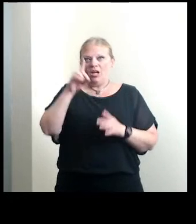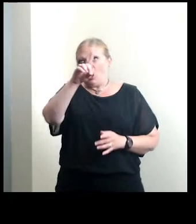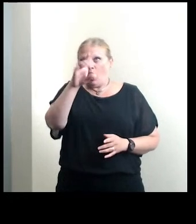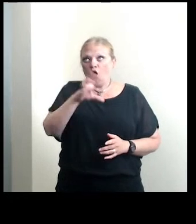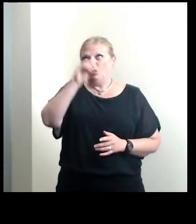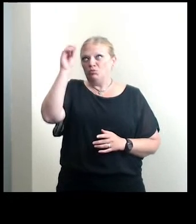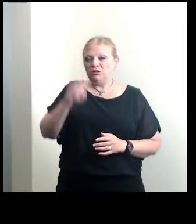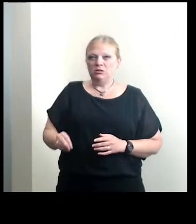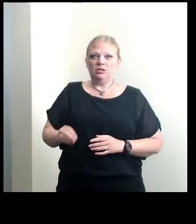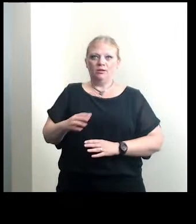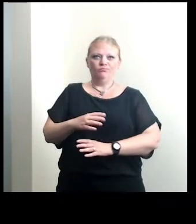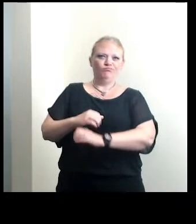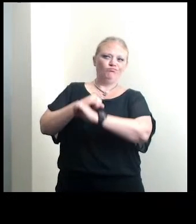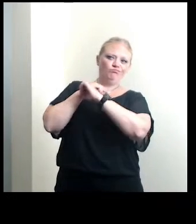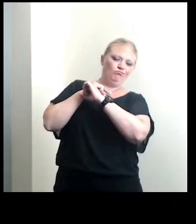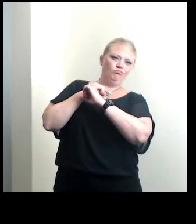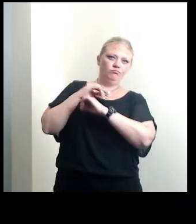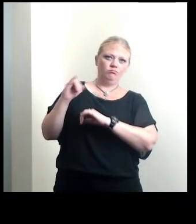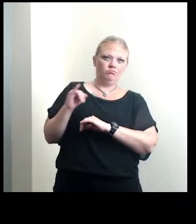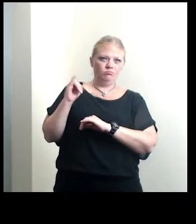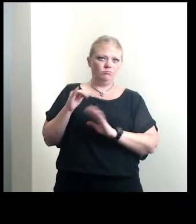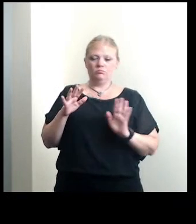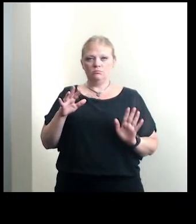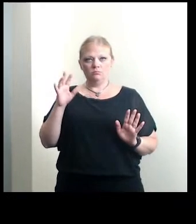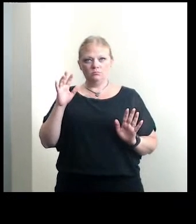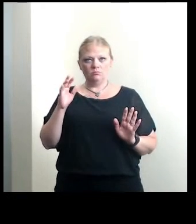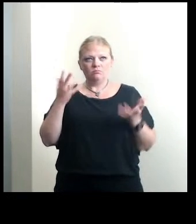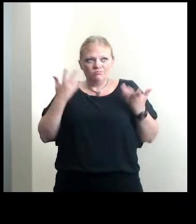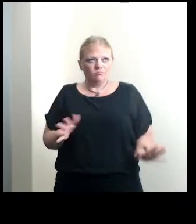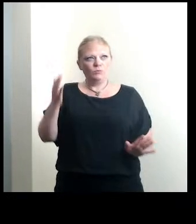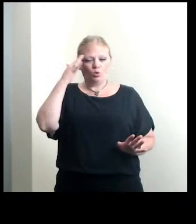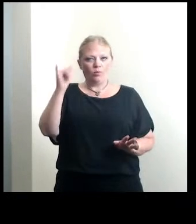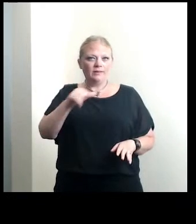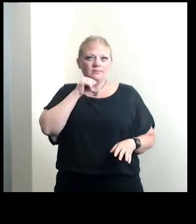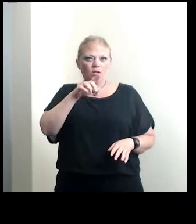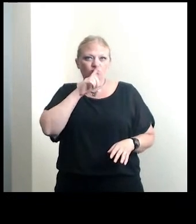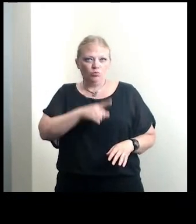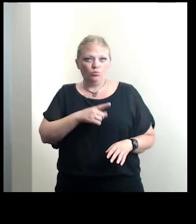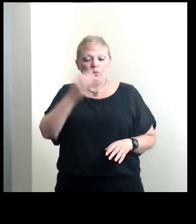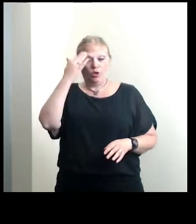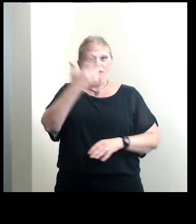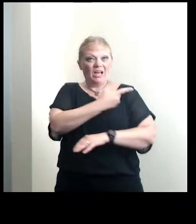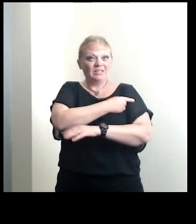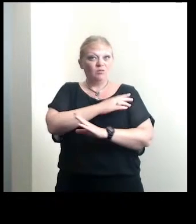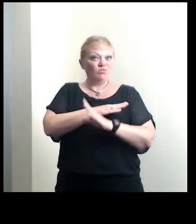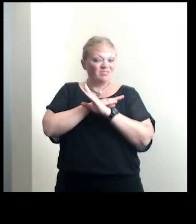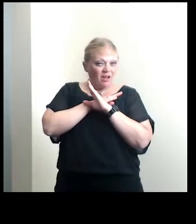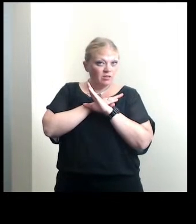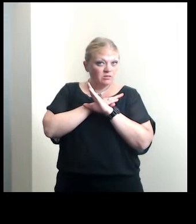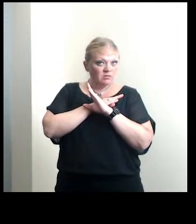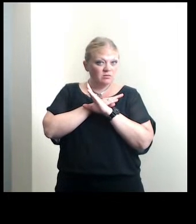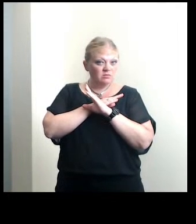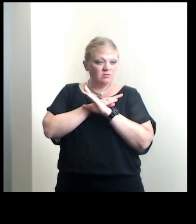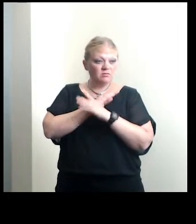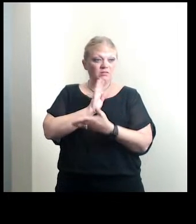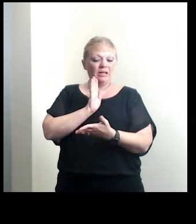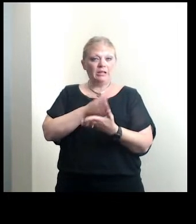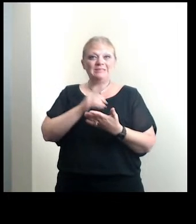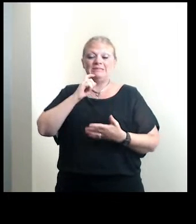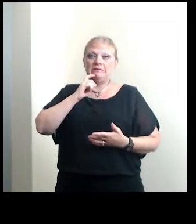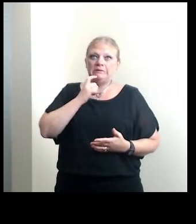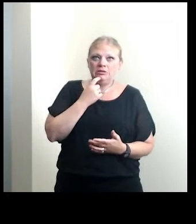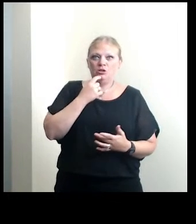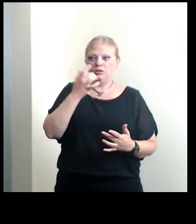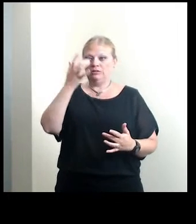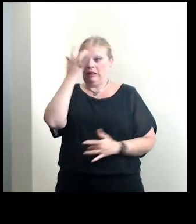if you're vaccinated. That is not the case. We've always known that not to be the case. But we know vaccines protect against serious illness